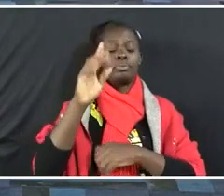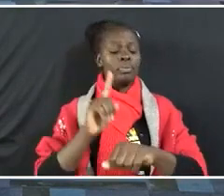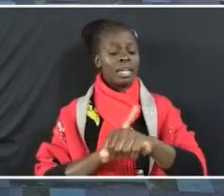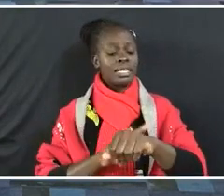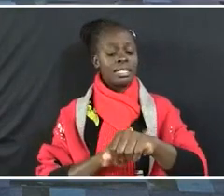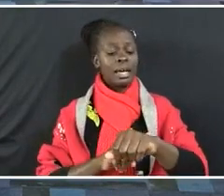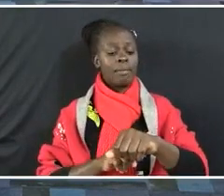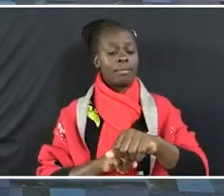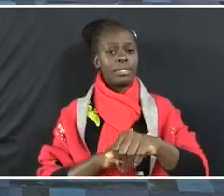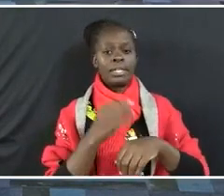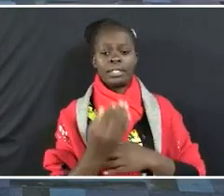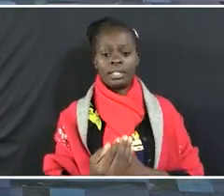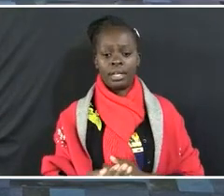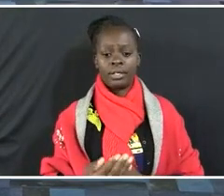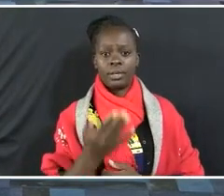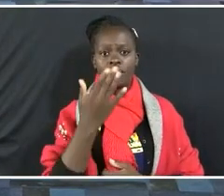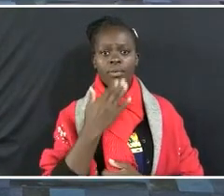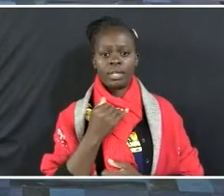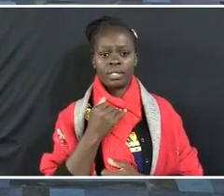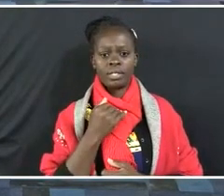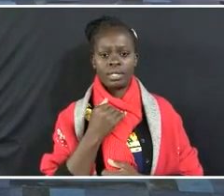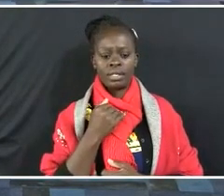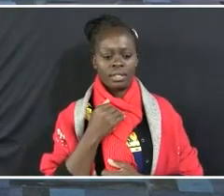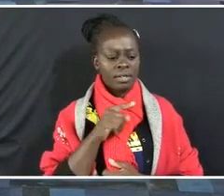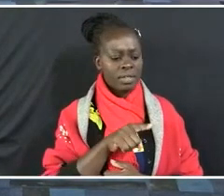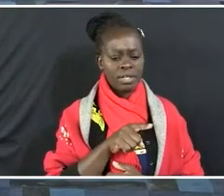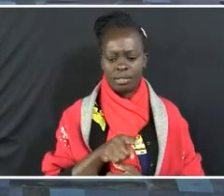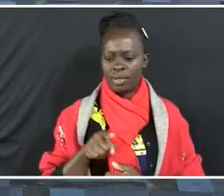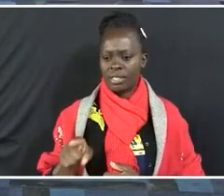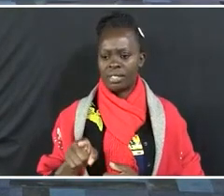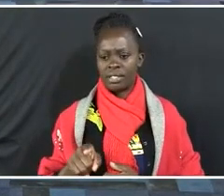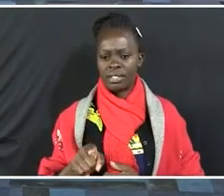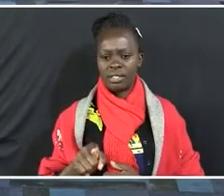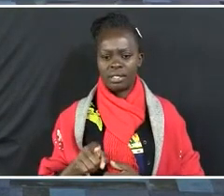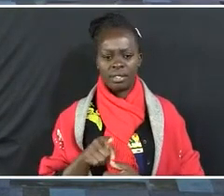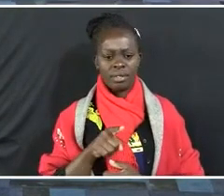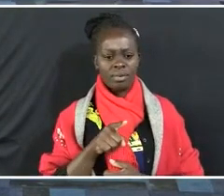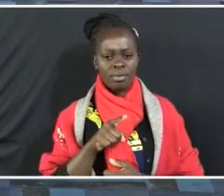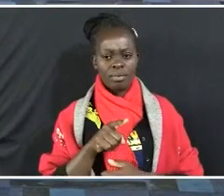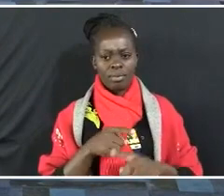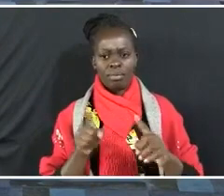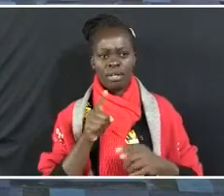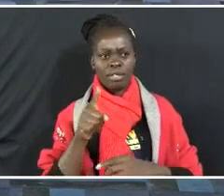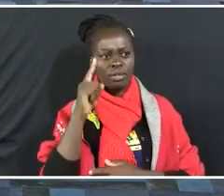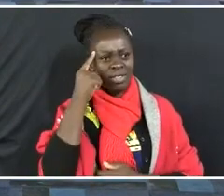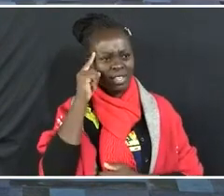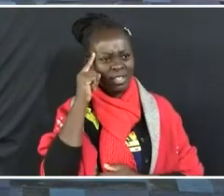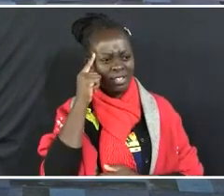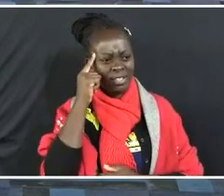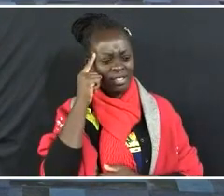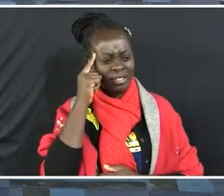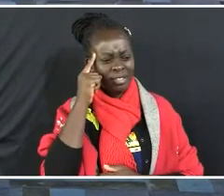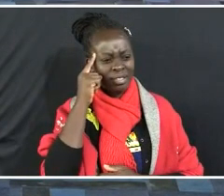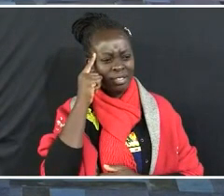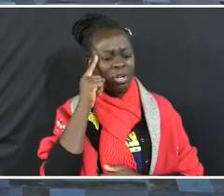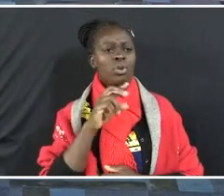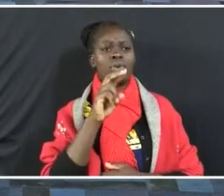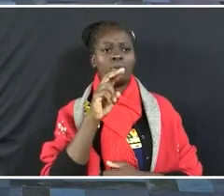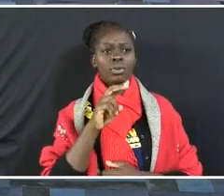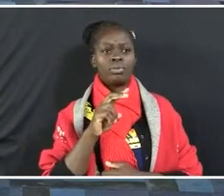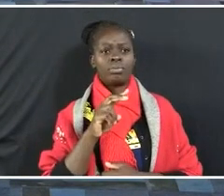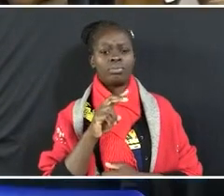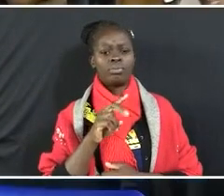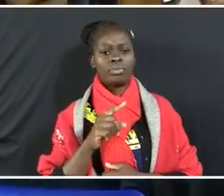somewhere, you tell your child, don't go. Then the child insists, then you tell the child, I have talked to God. Don't go.